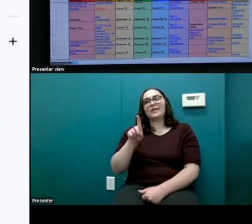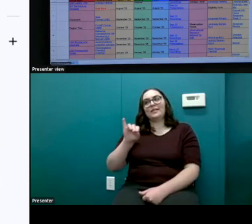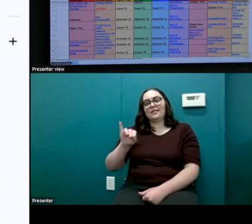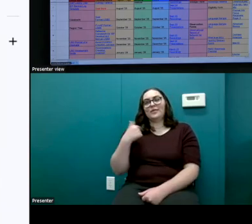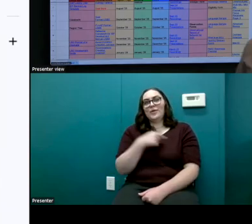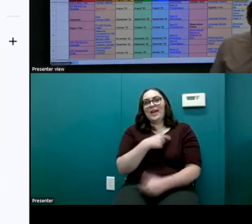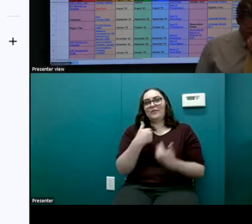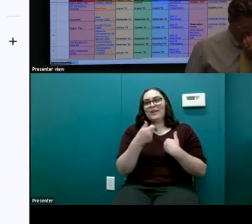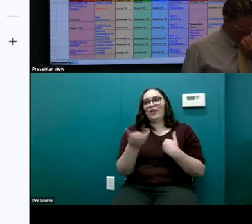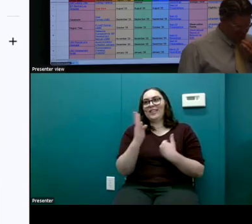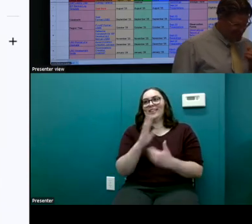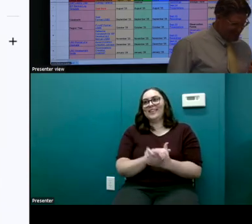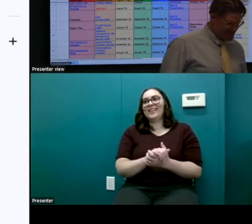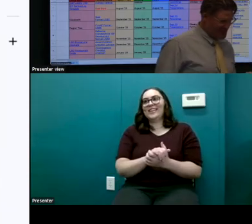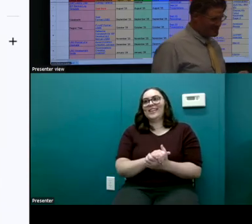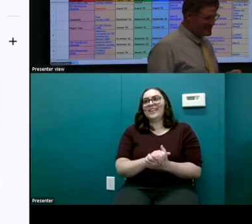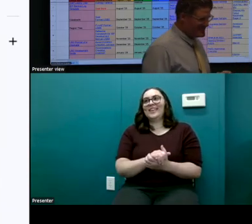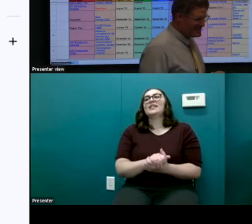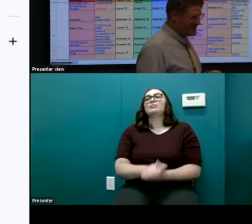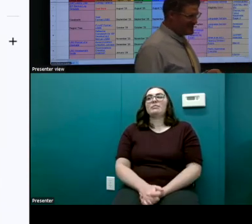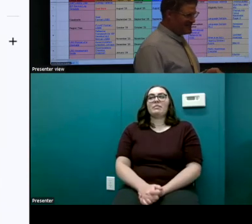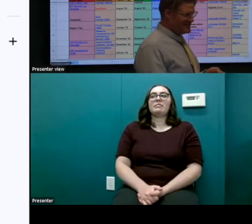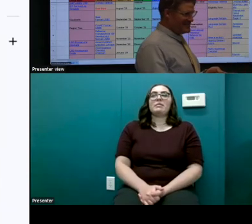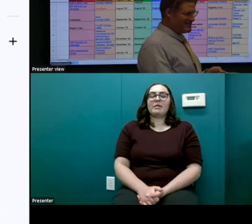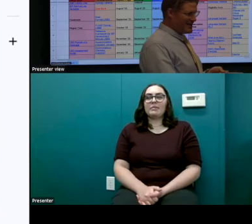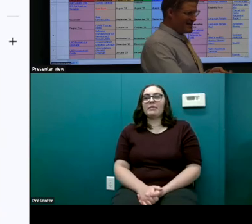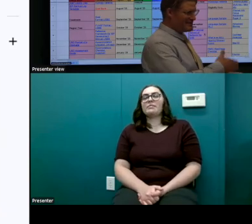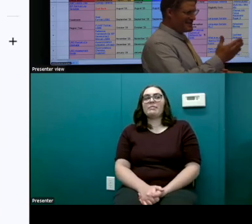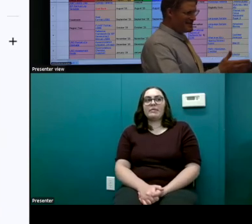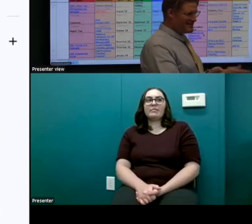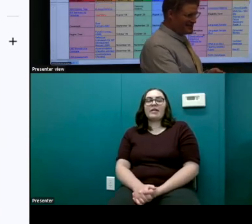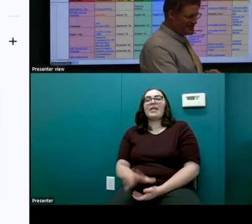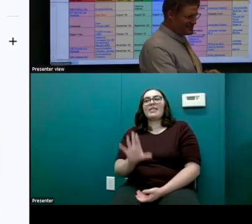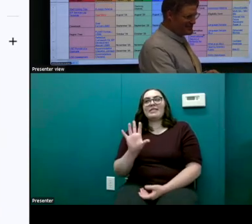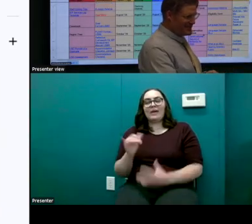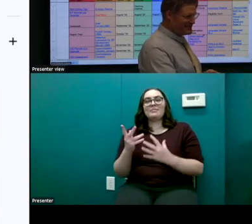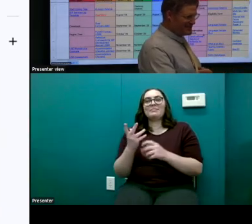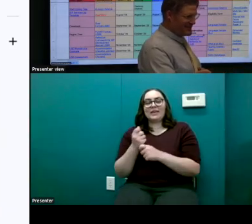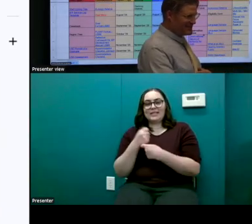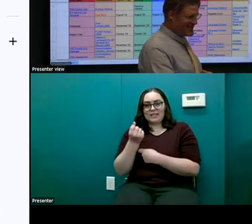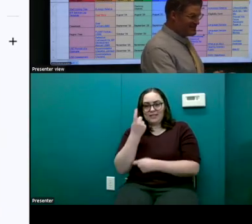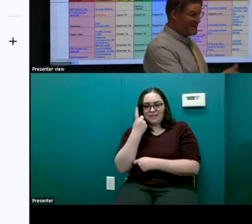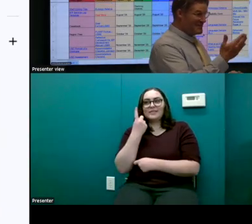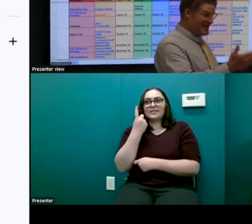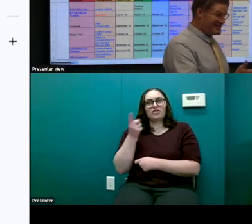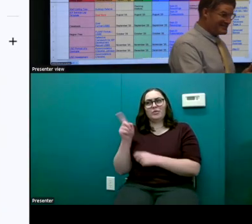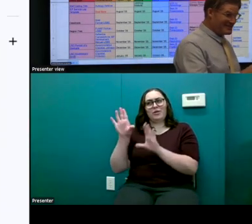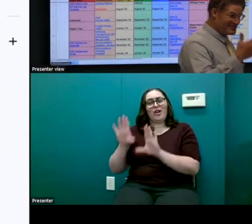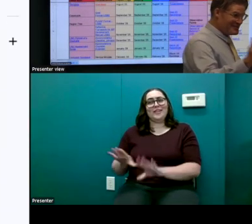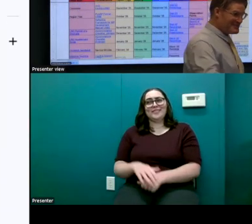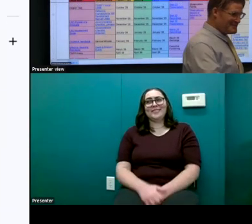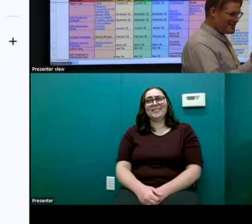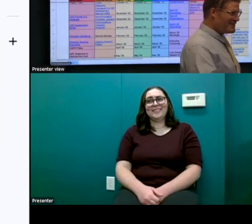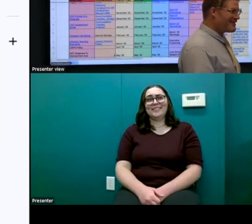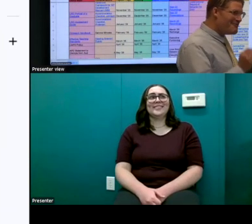We did a presentation at the board meeting. Uh-huh. Right after that, the video of the meeting from that came up. Oh.